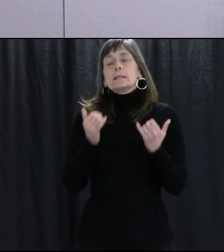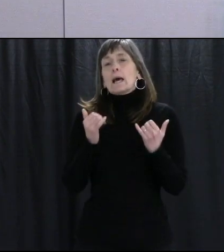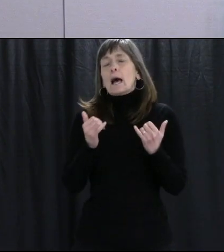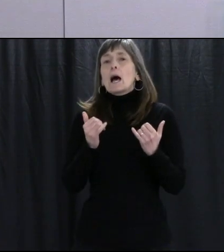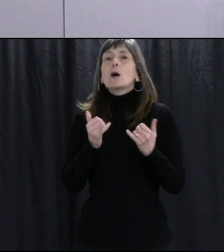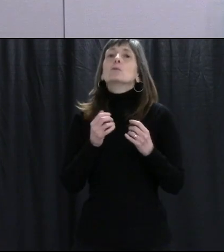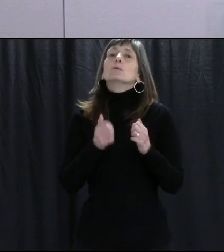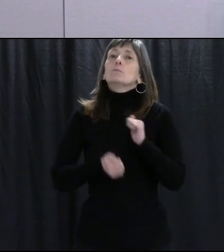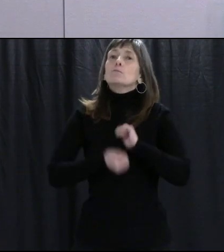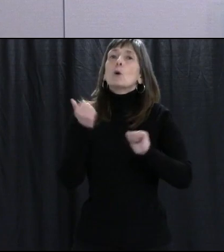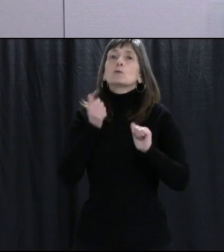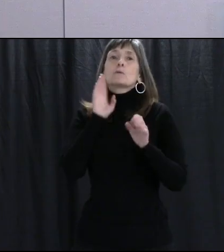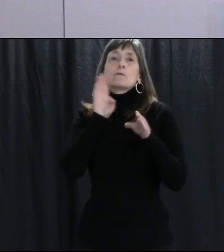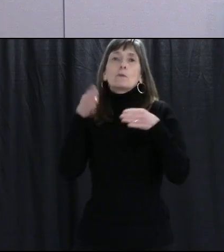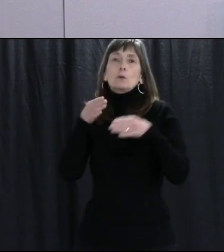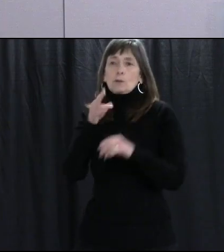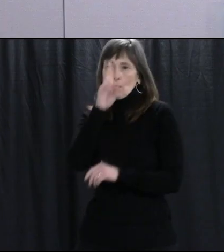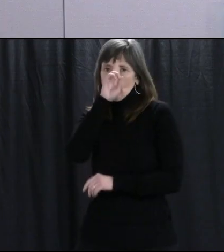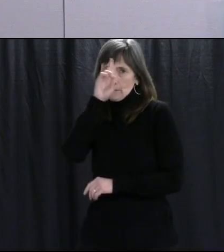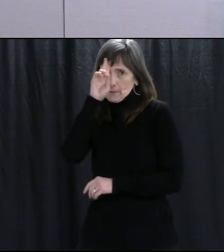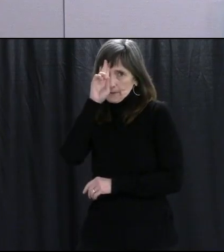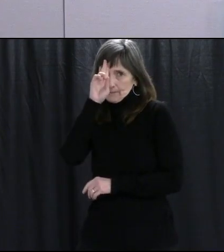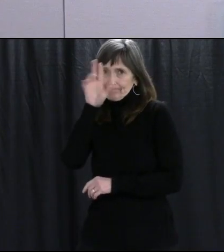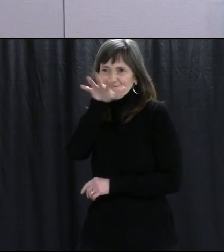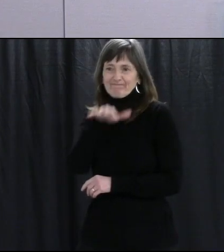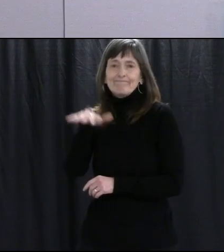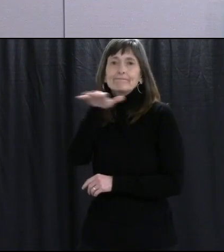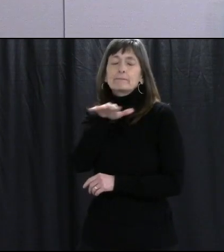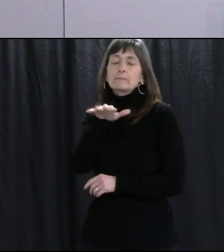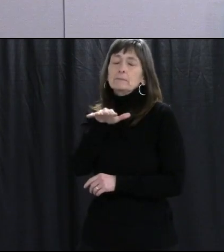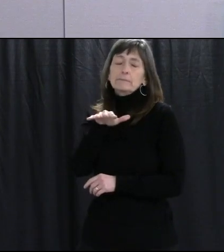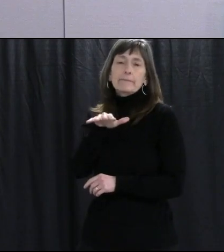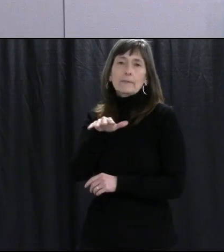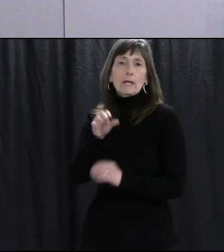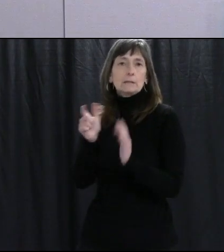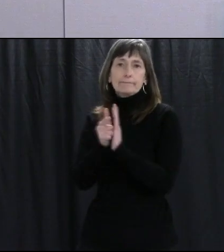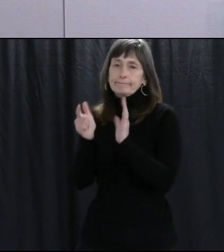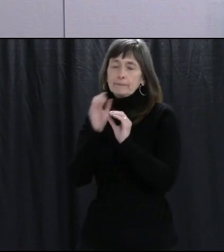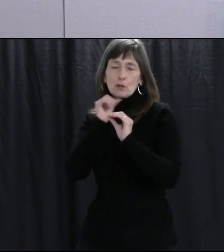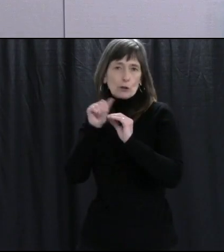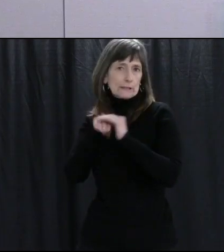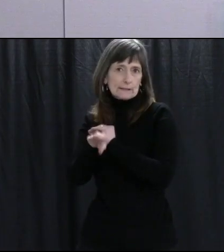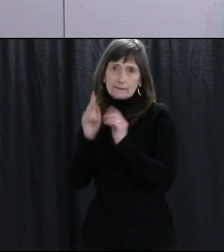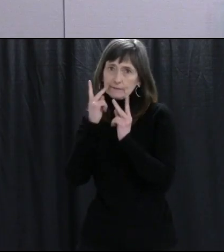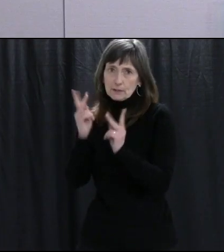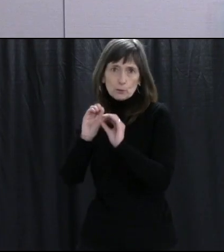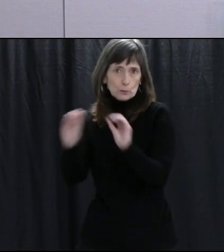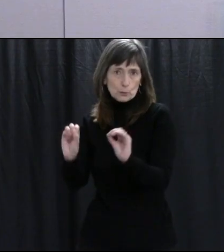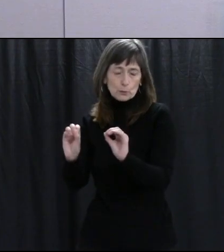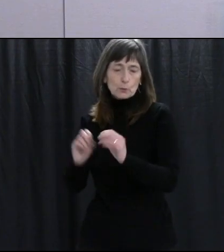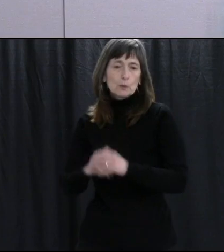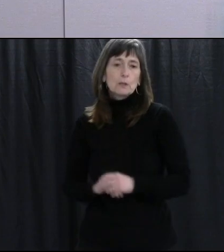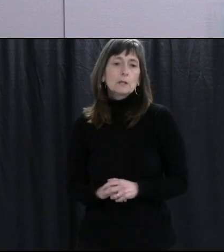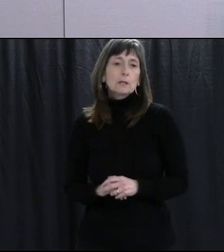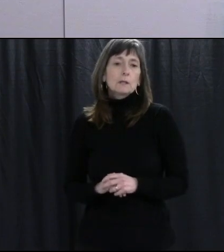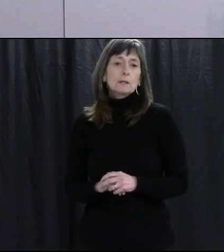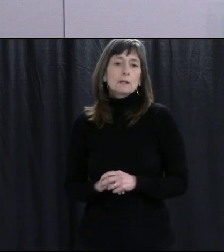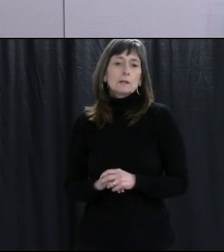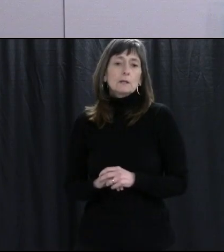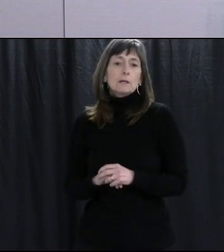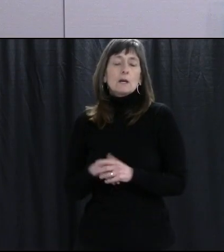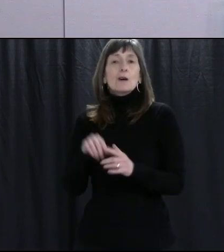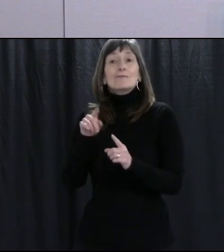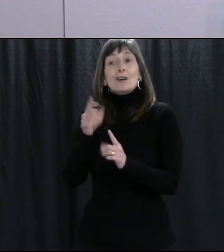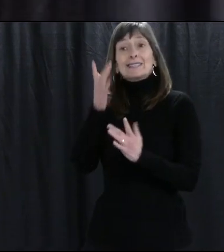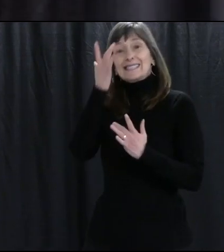care facilities because of the nature of the place. So if visitation to acute care facilities is